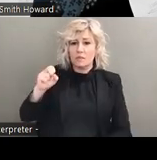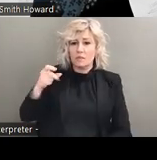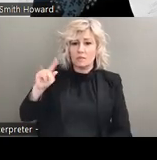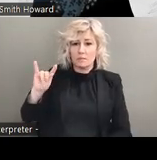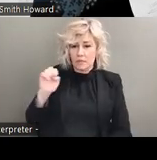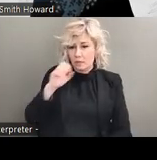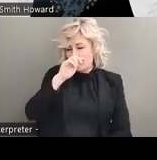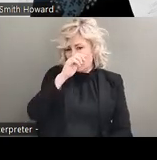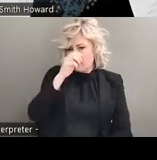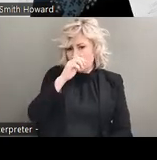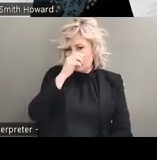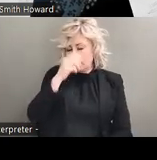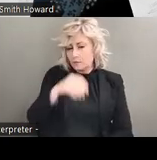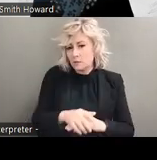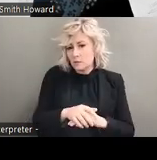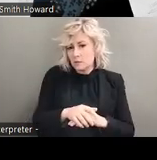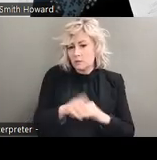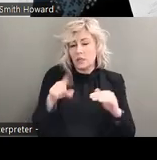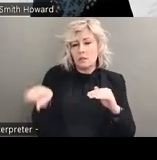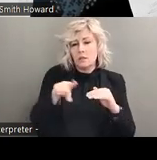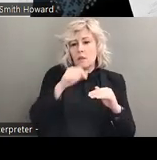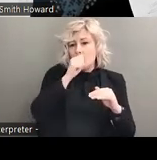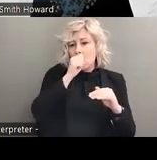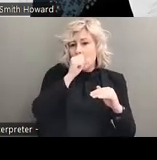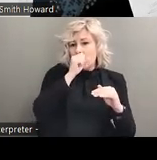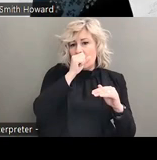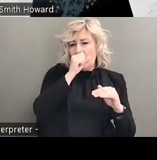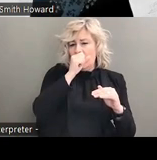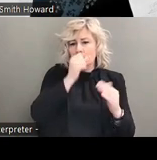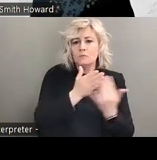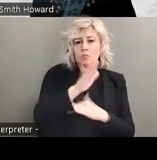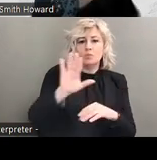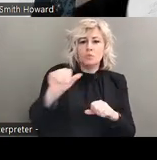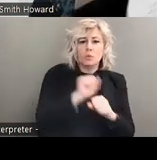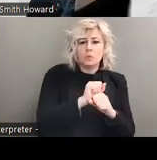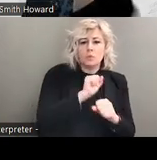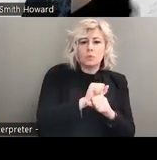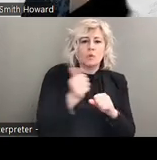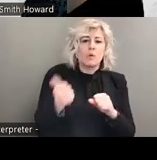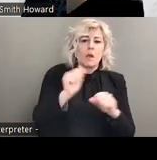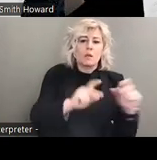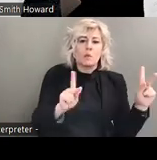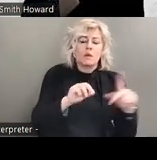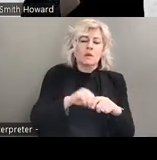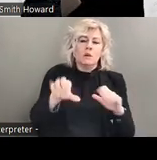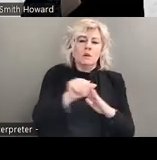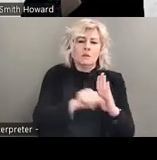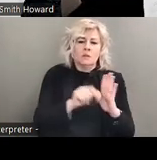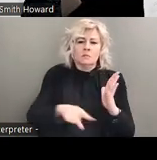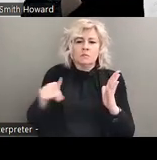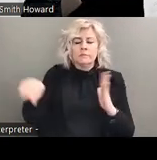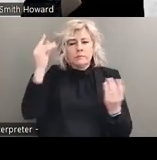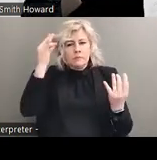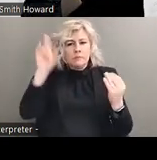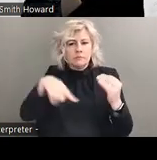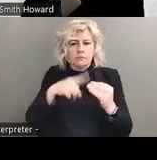that you've either been doing through your work or other people in other states and what they've been thinking about in terms